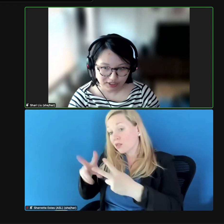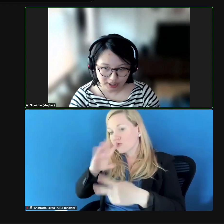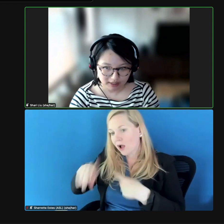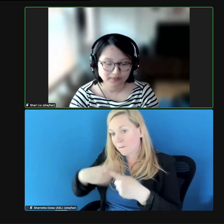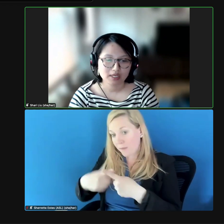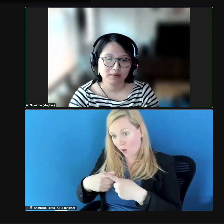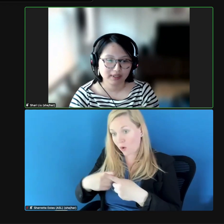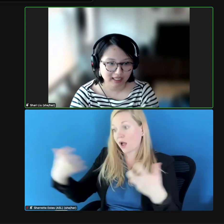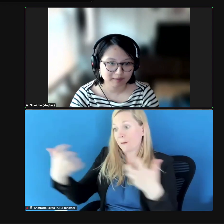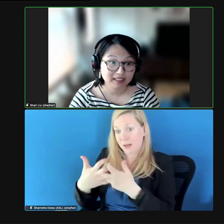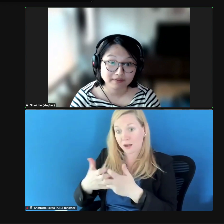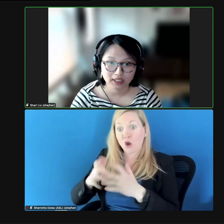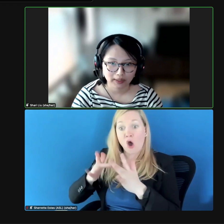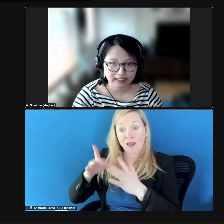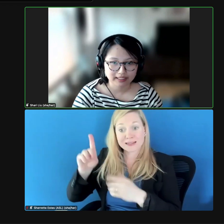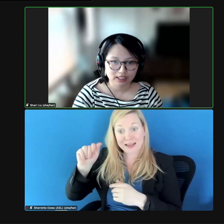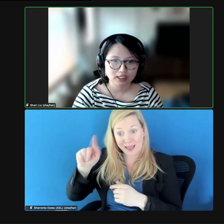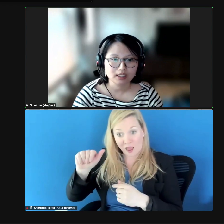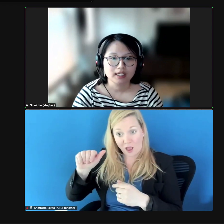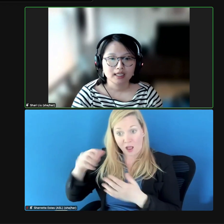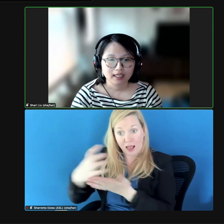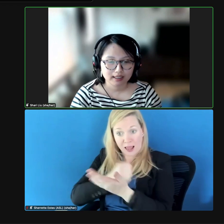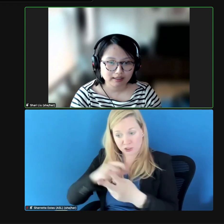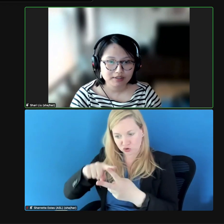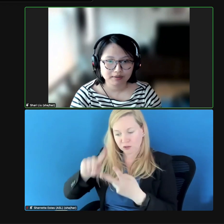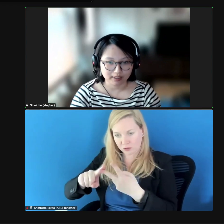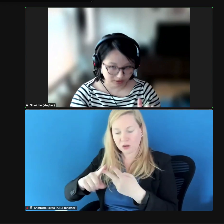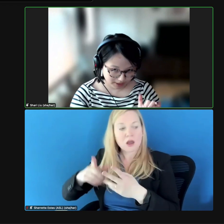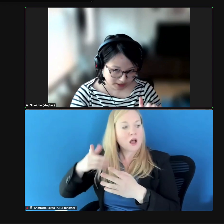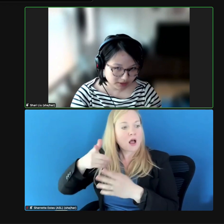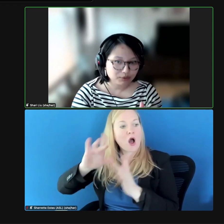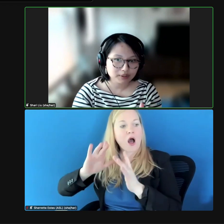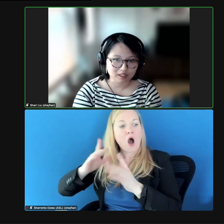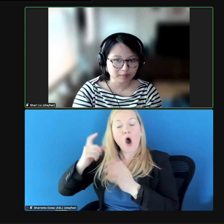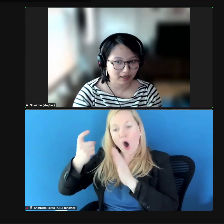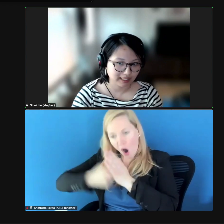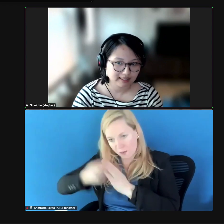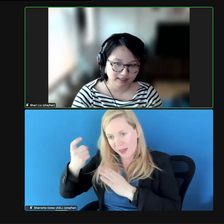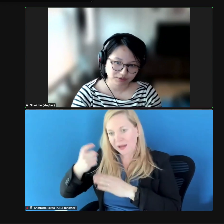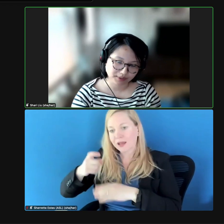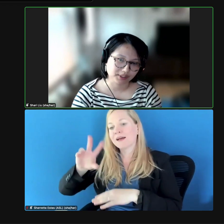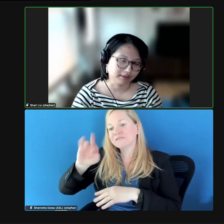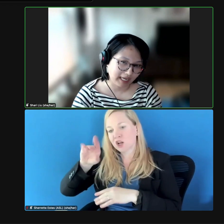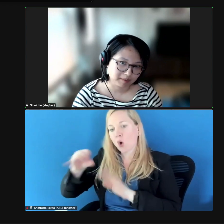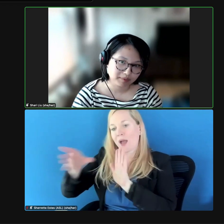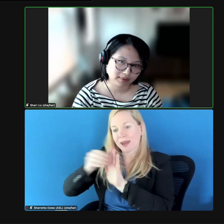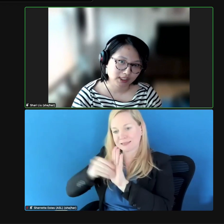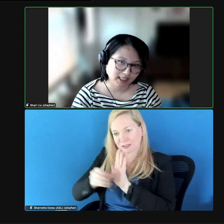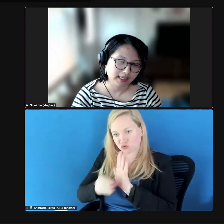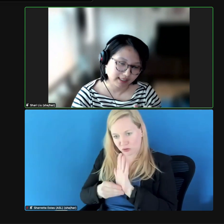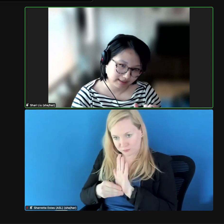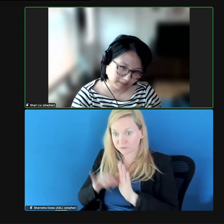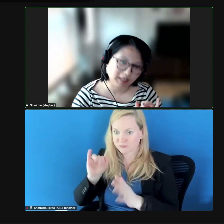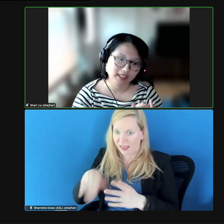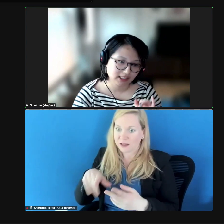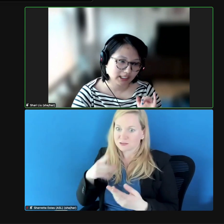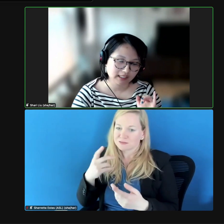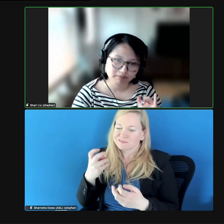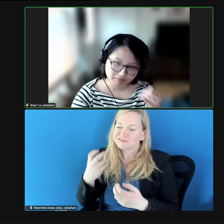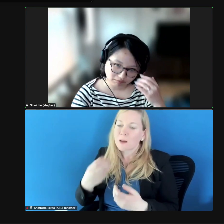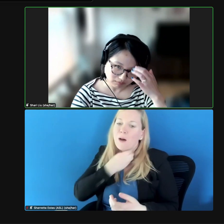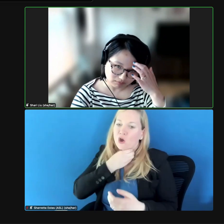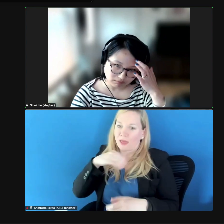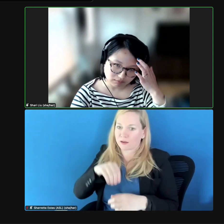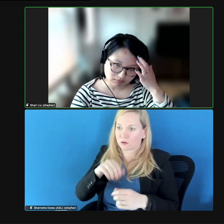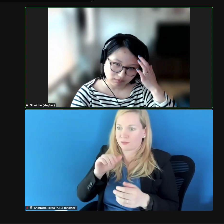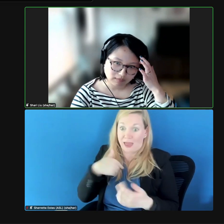data collection with automated video annotation. And these two things address two key bottlenecks in the traditional lab approach that I did my PhD in.